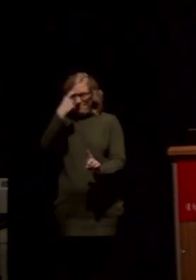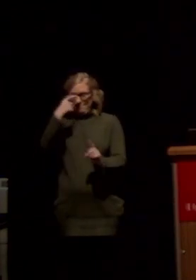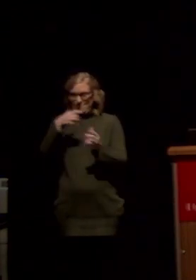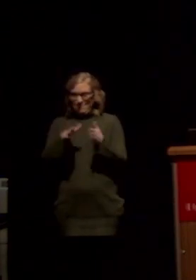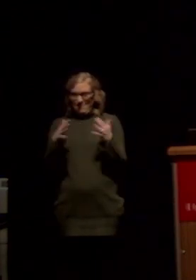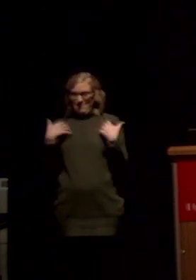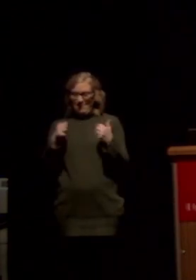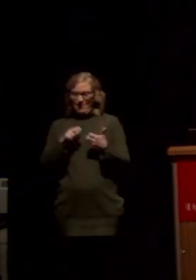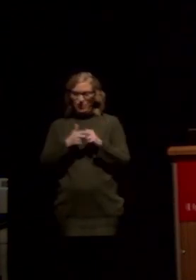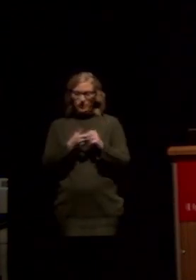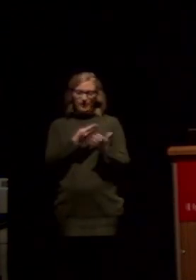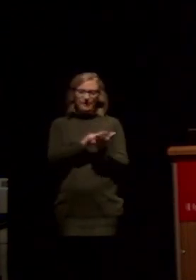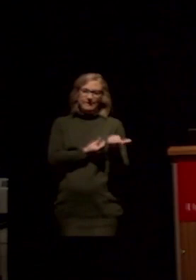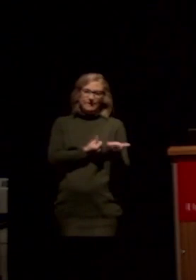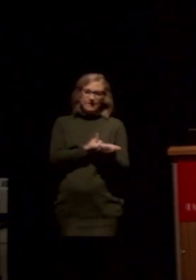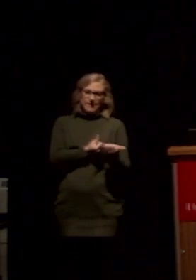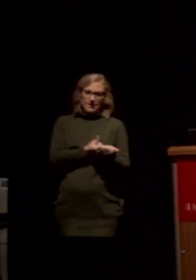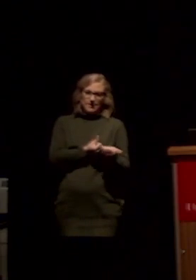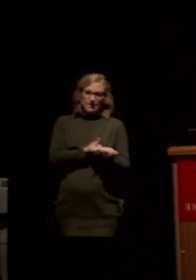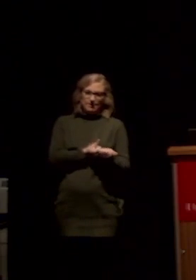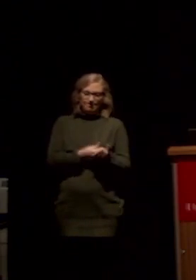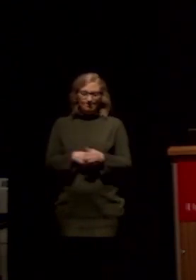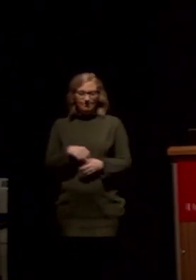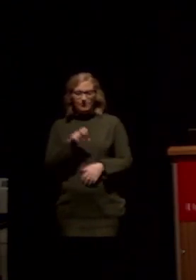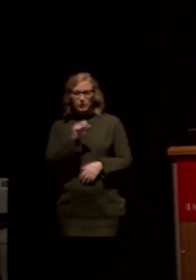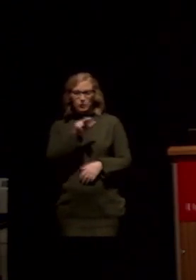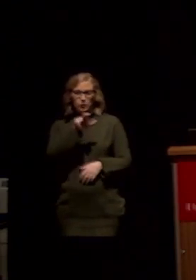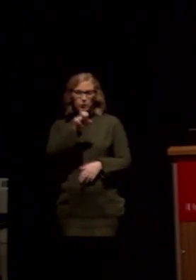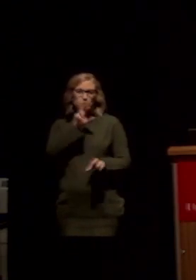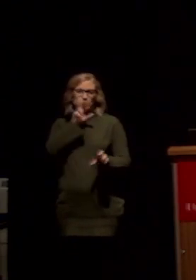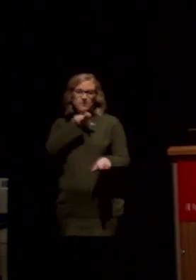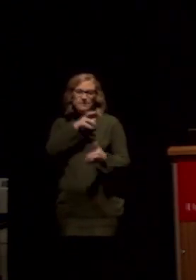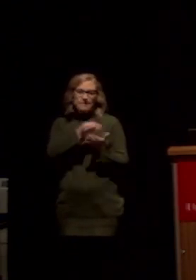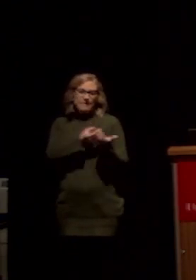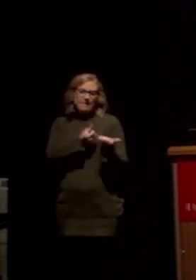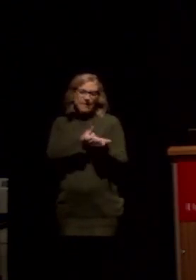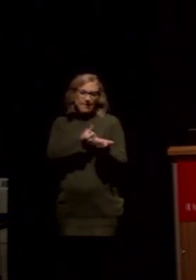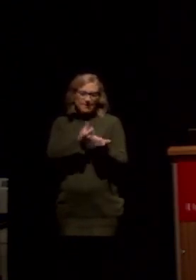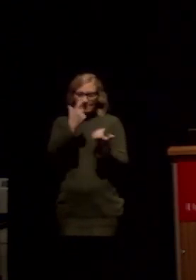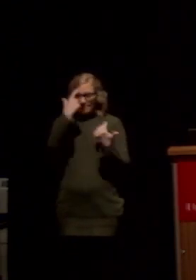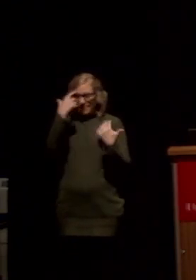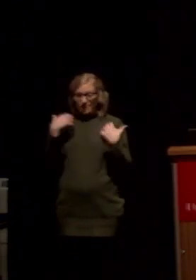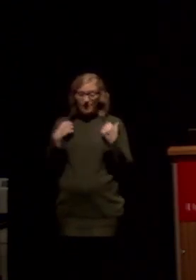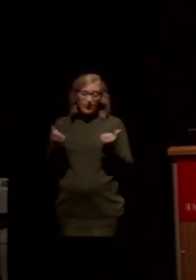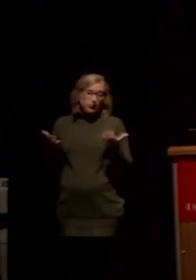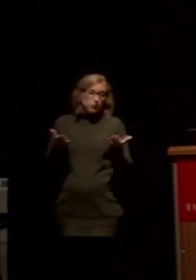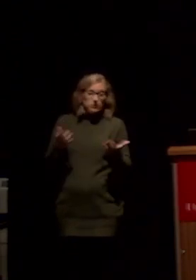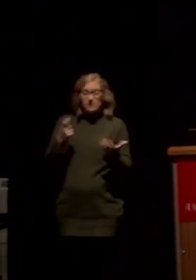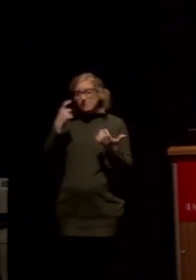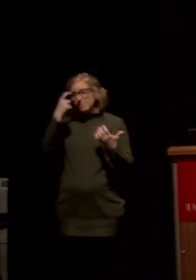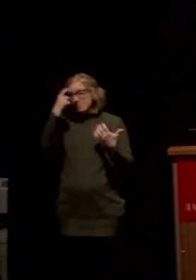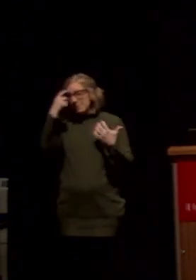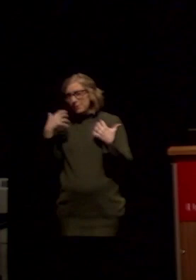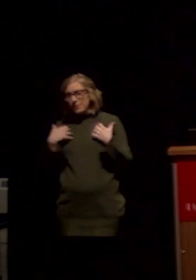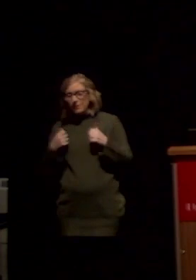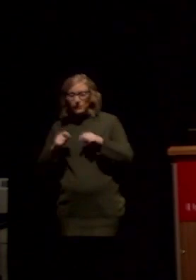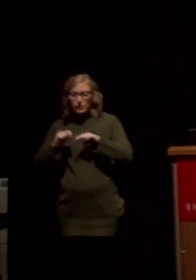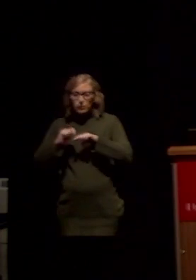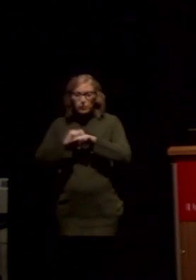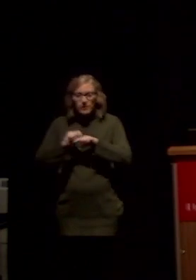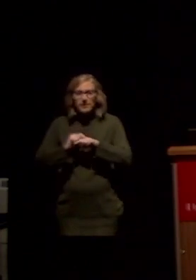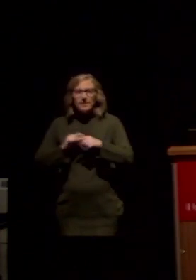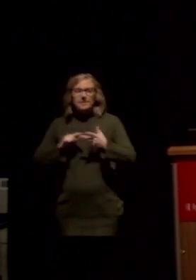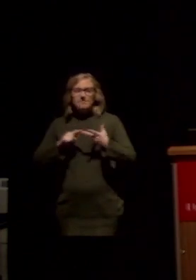Funding. Funding. Funding, mental health services, mental health training. Mental